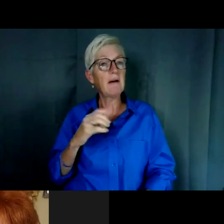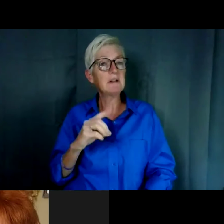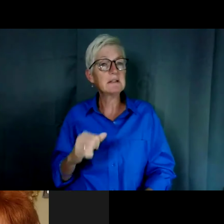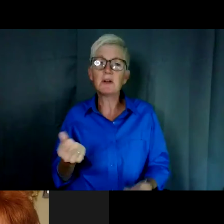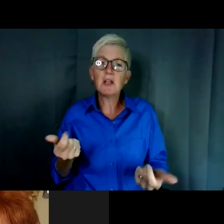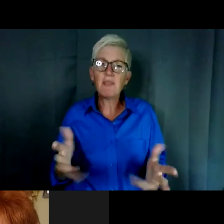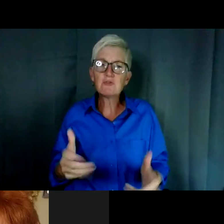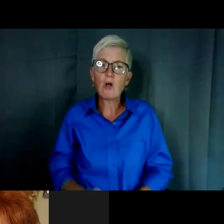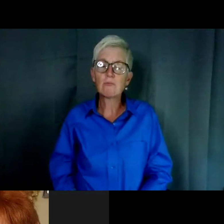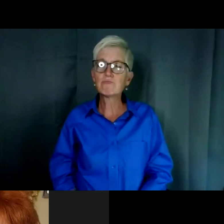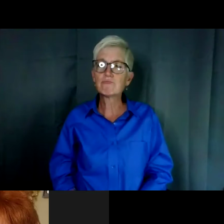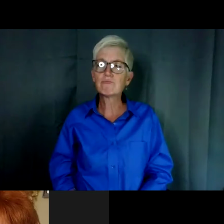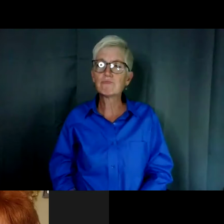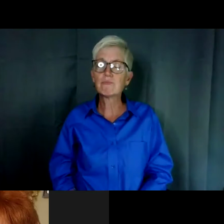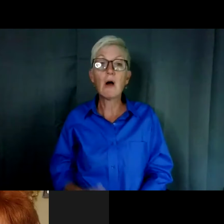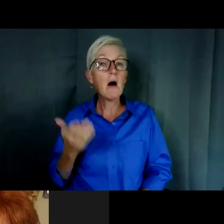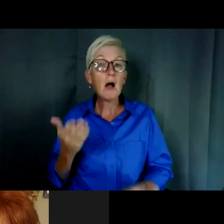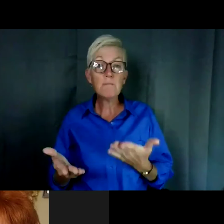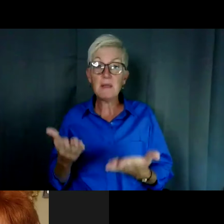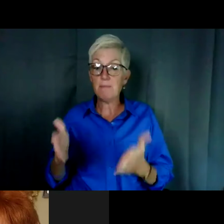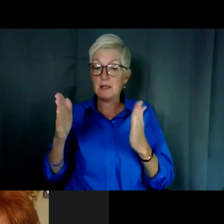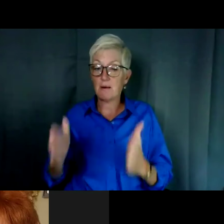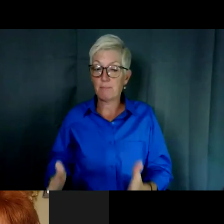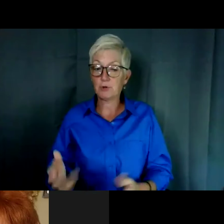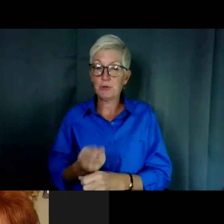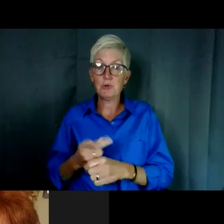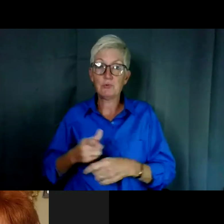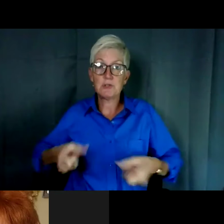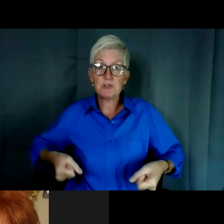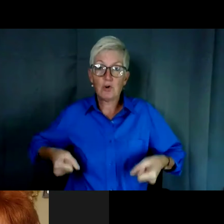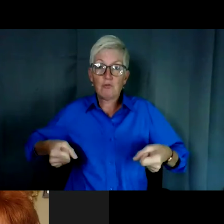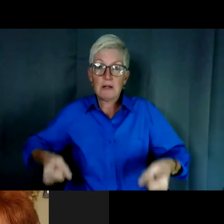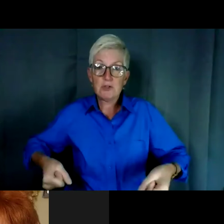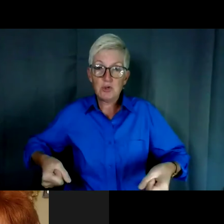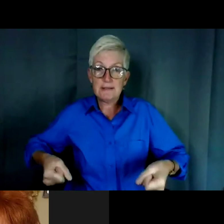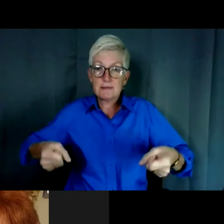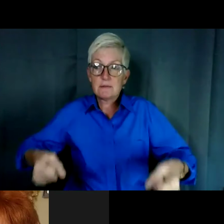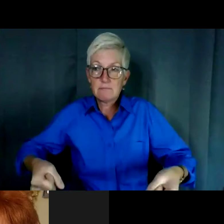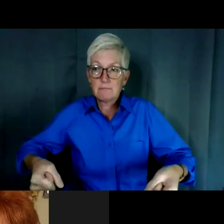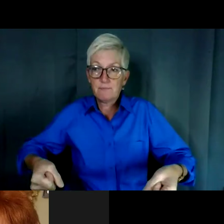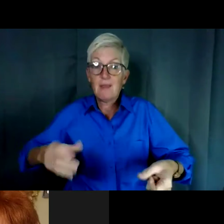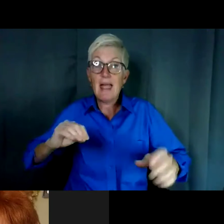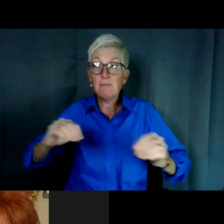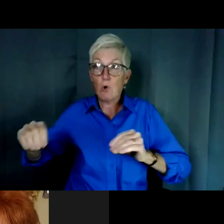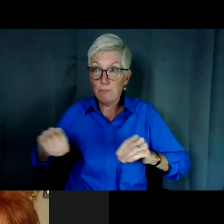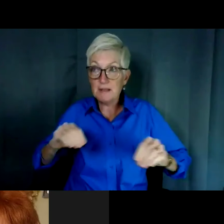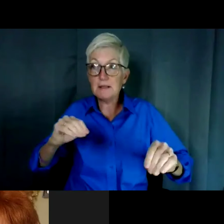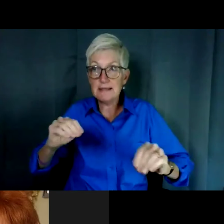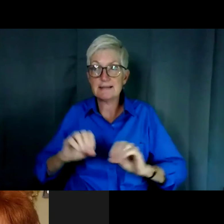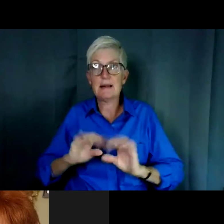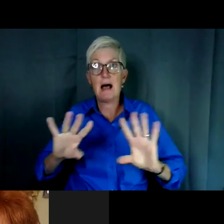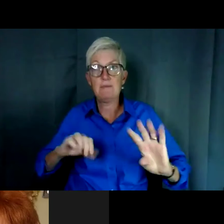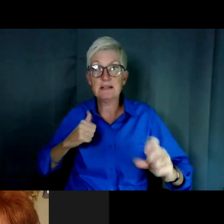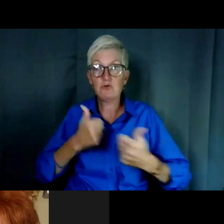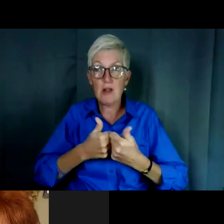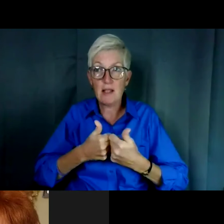somebody who is using crutches and mobility is obviously a challenge for them. You